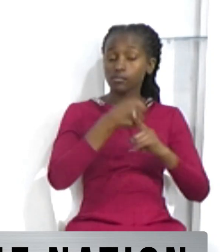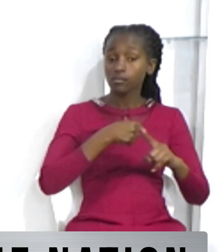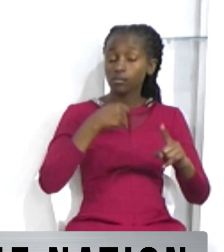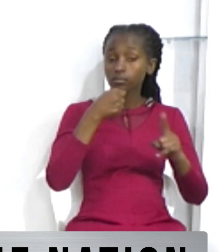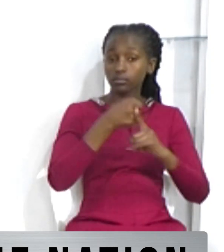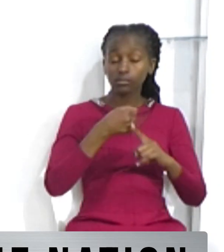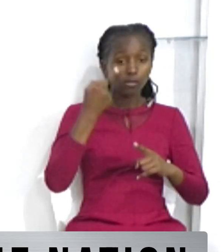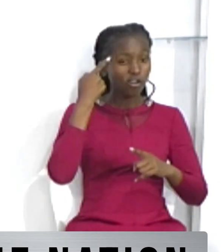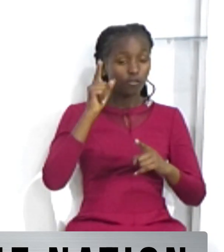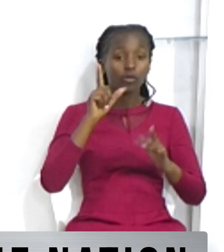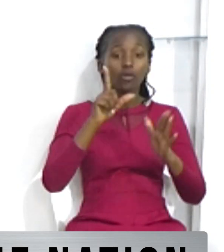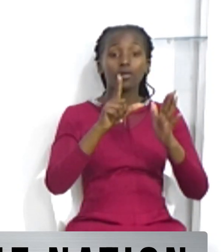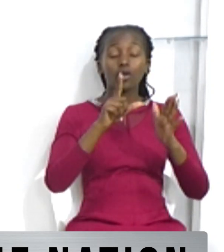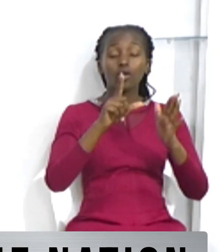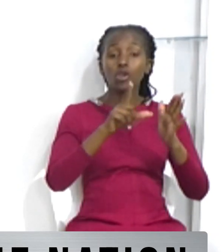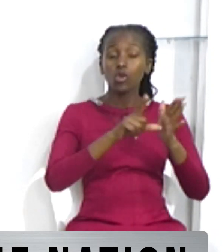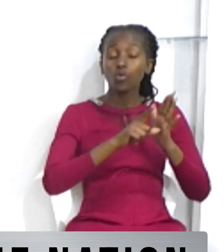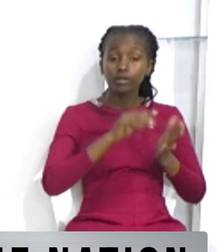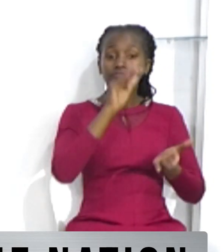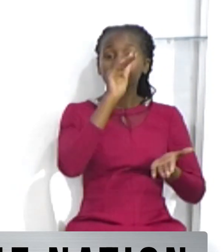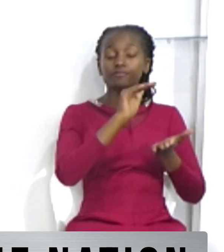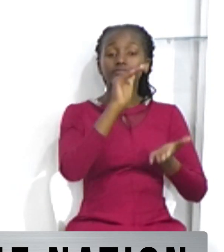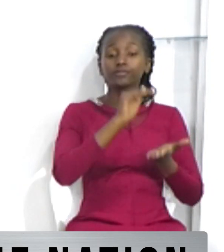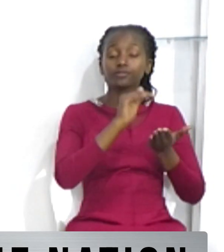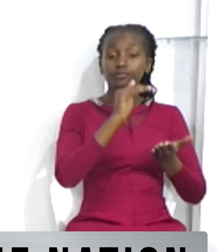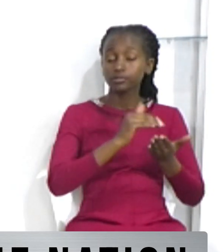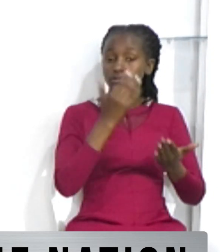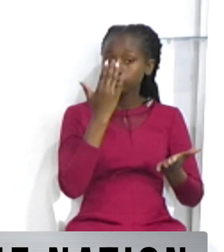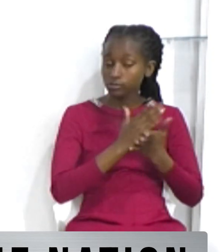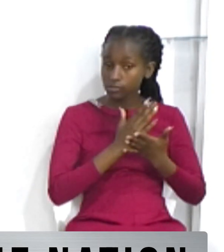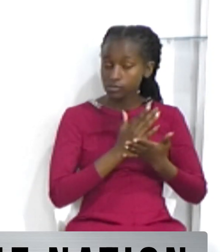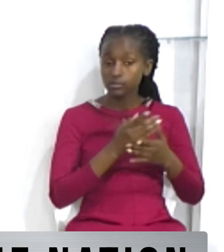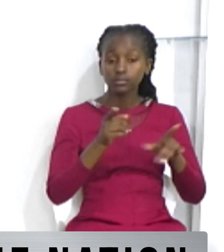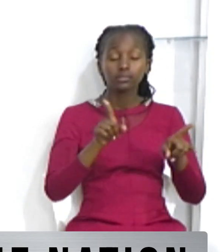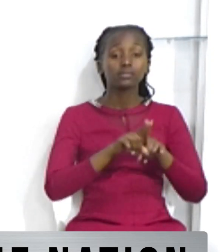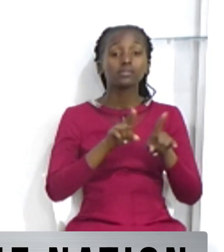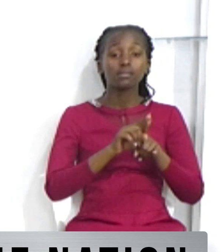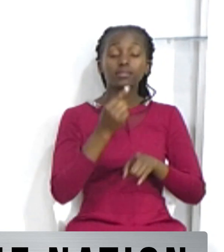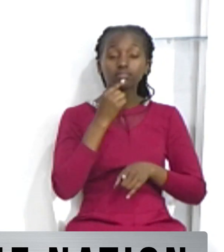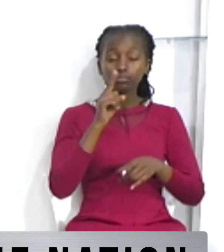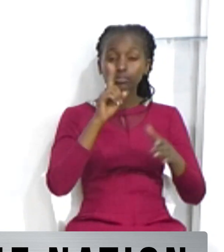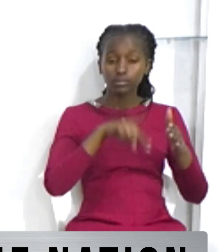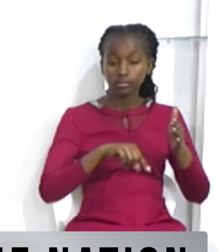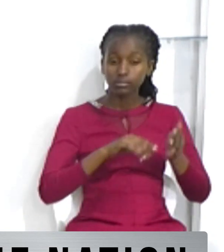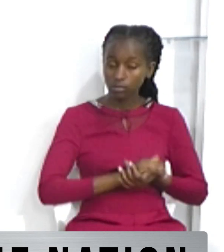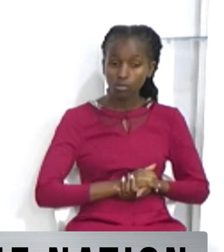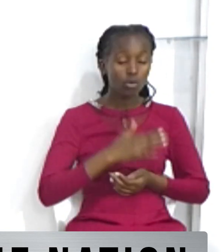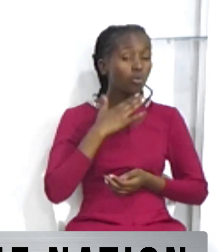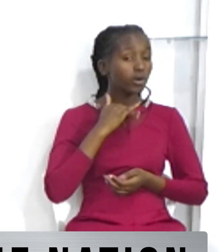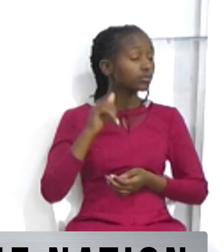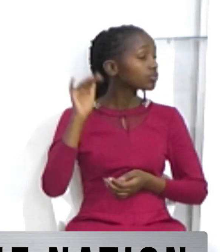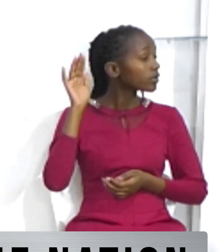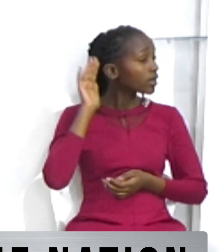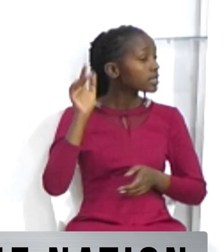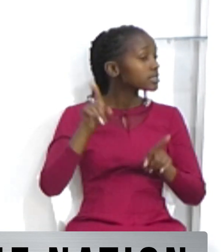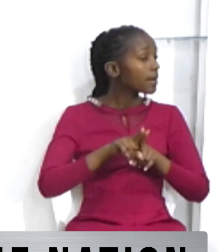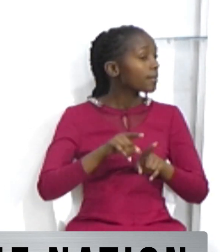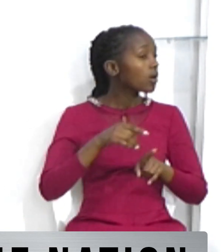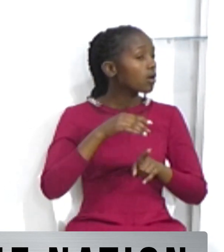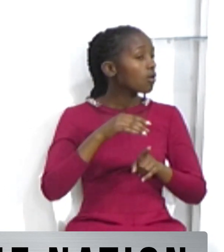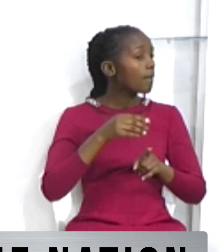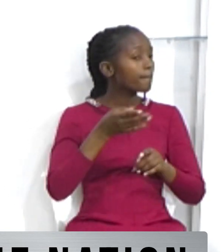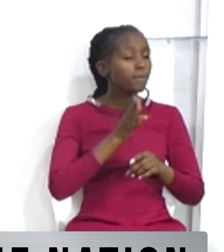for debt reduction. Mm-hmm. He actually said he does not want to borrow